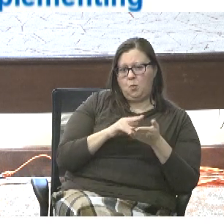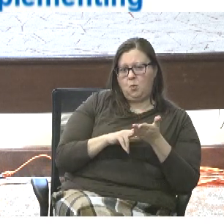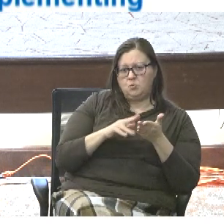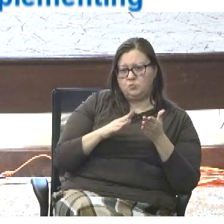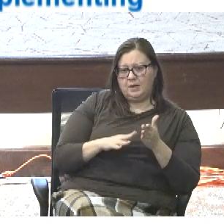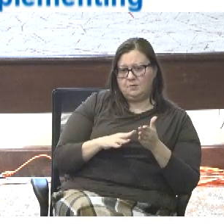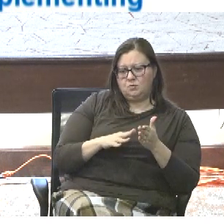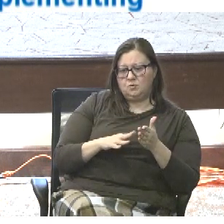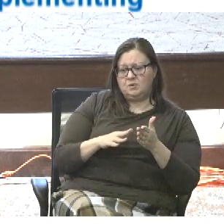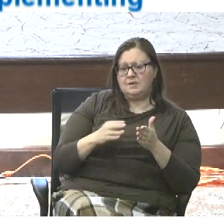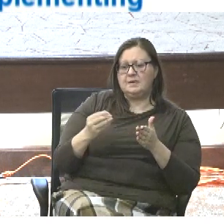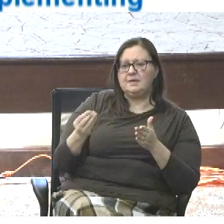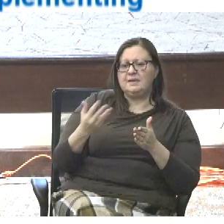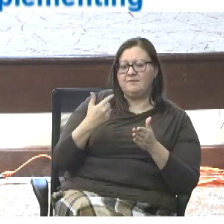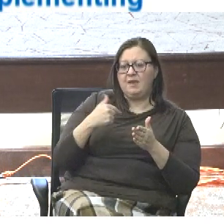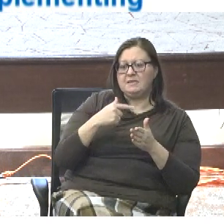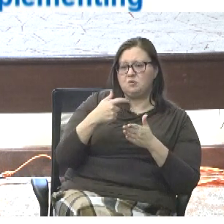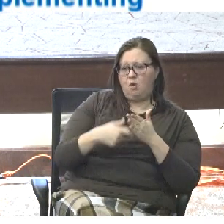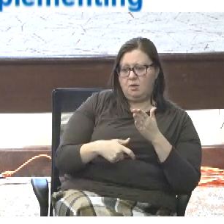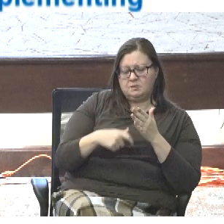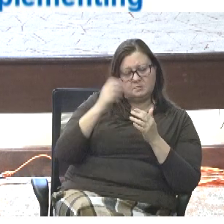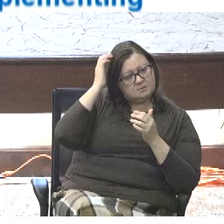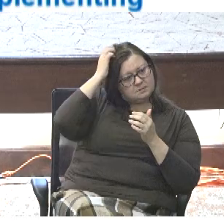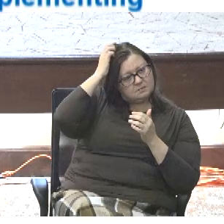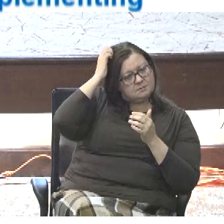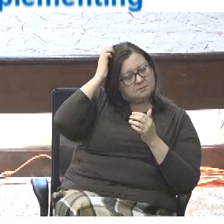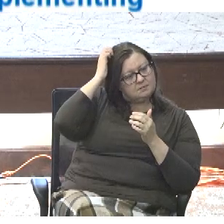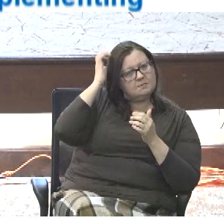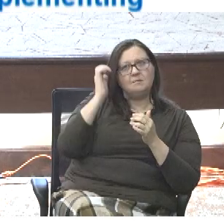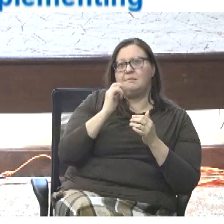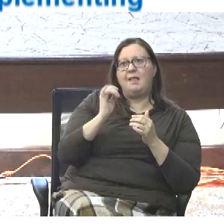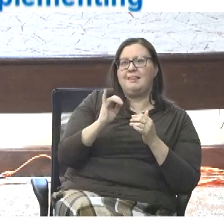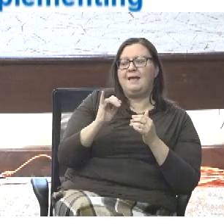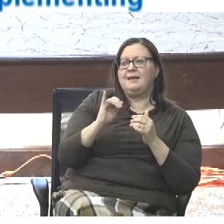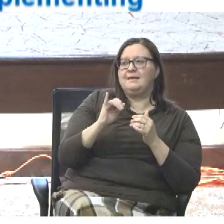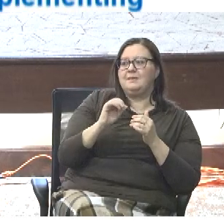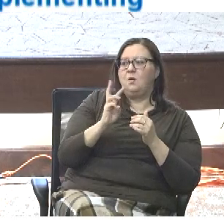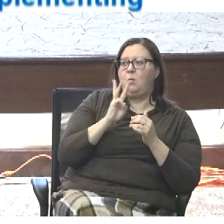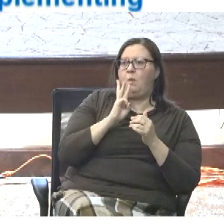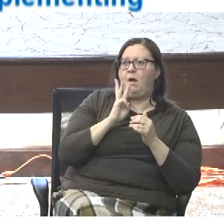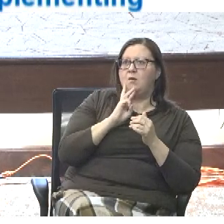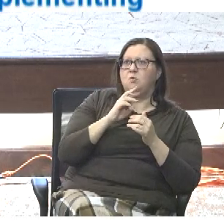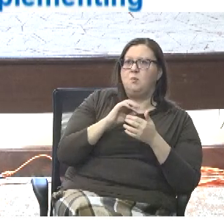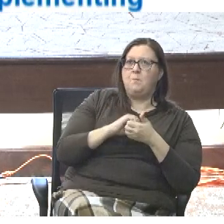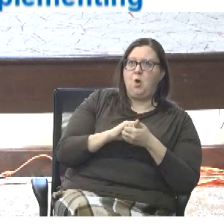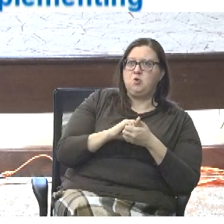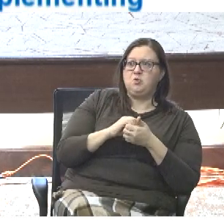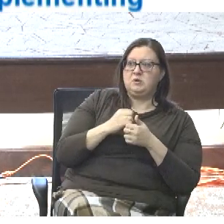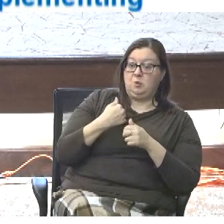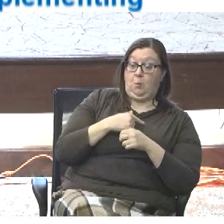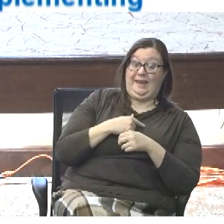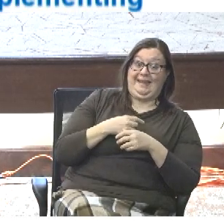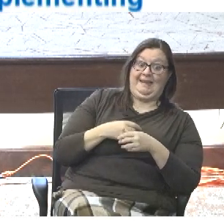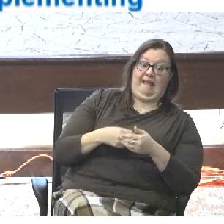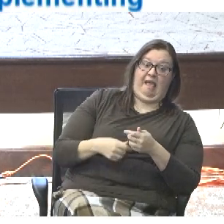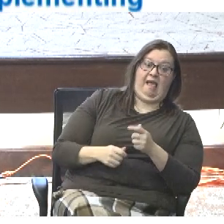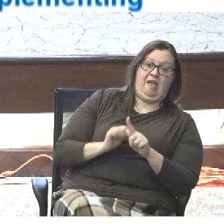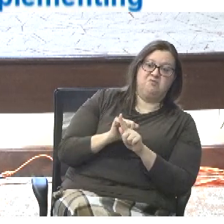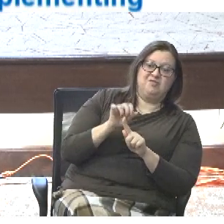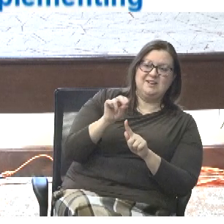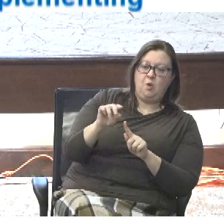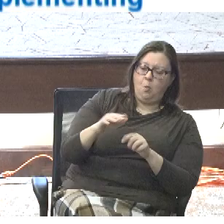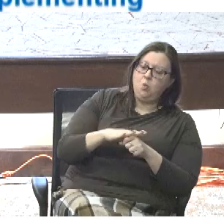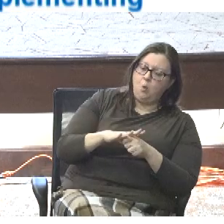contractor to give us cost on that. So it's not just Jed Walker or Walker Partners coming up with cost. It is a local